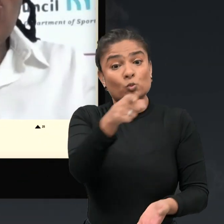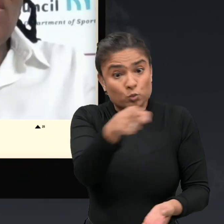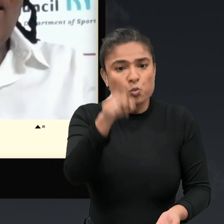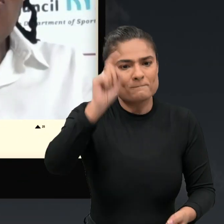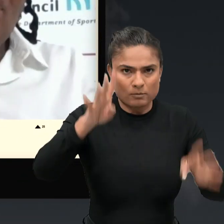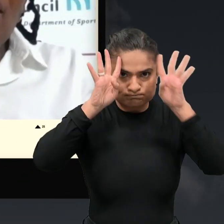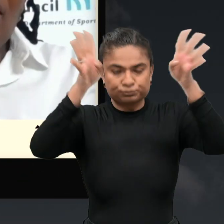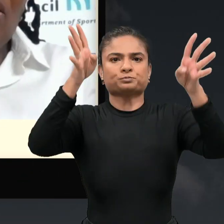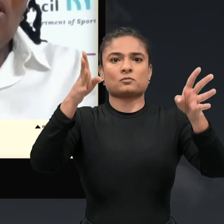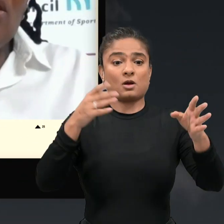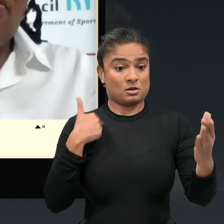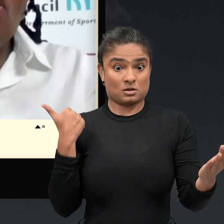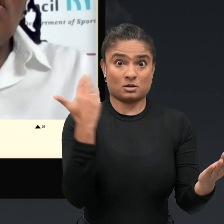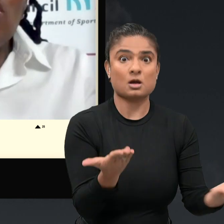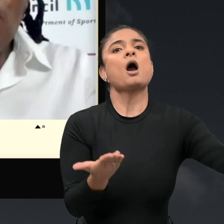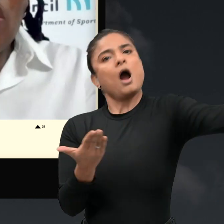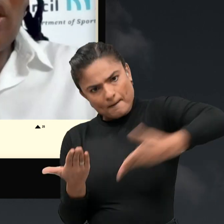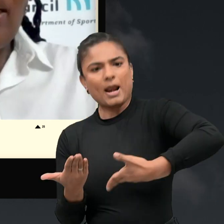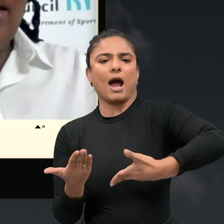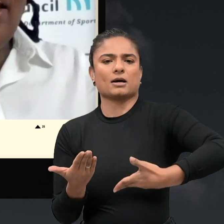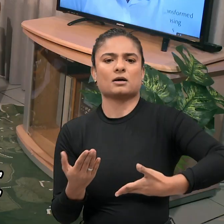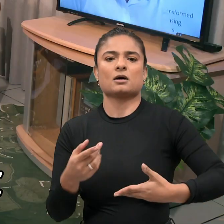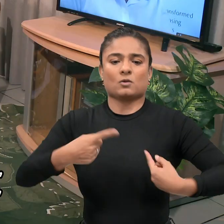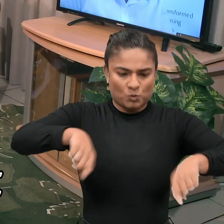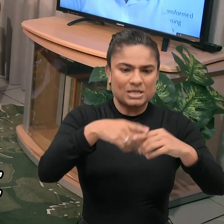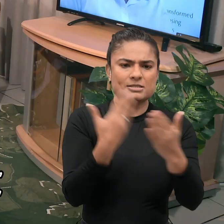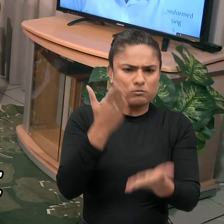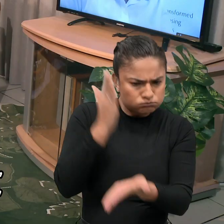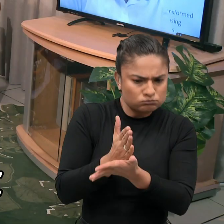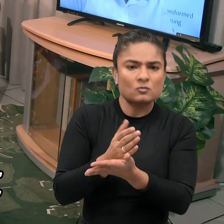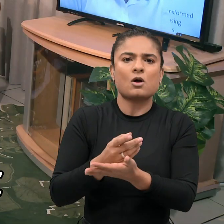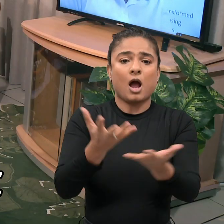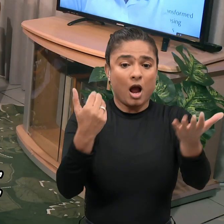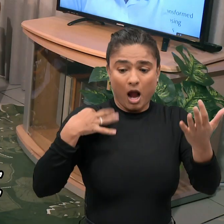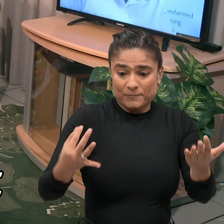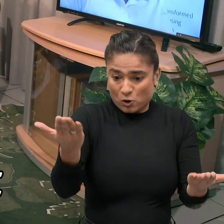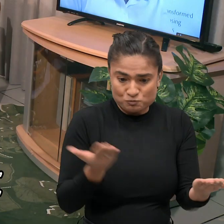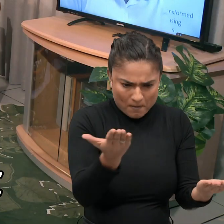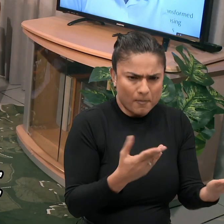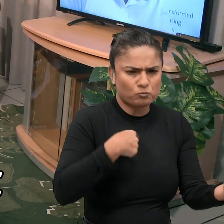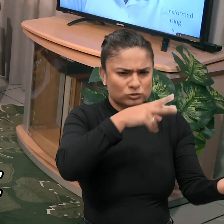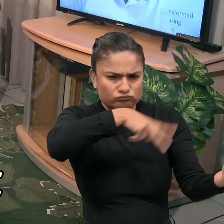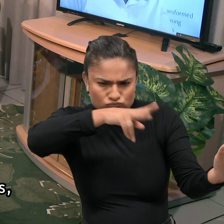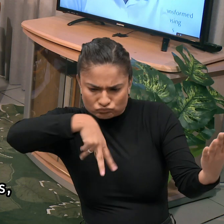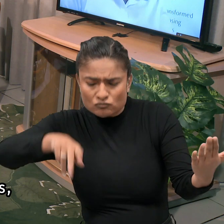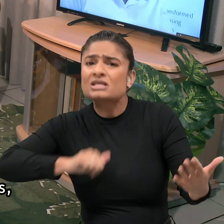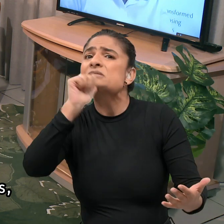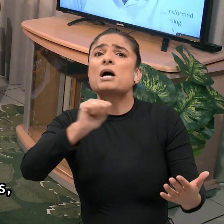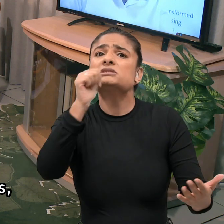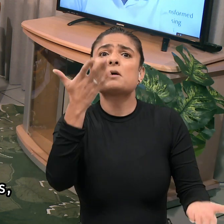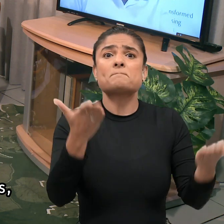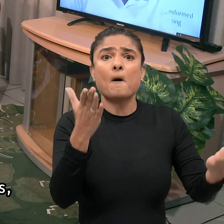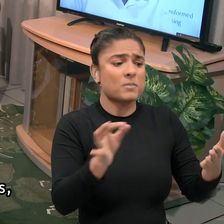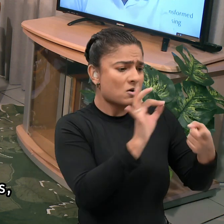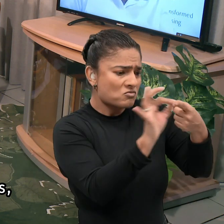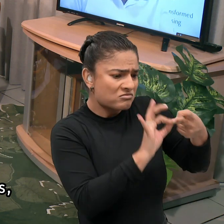based. So they have to make that initiative on responding. And also we can give assurance that once we've received application, it doesn't matter,